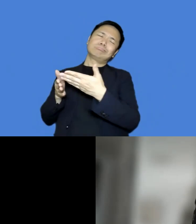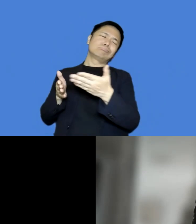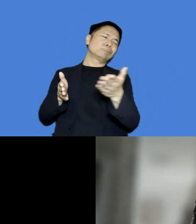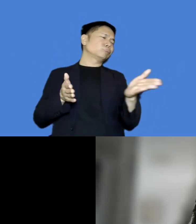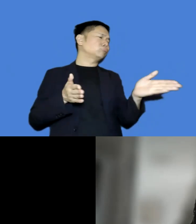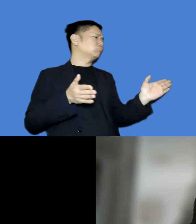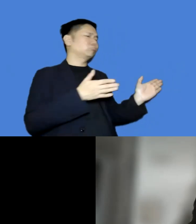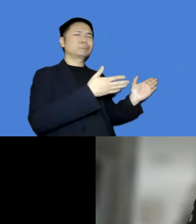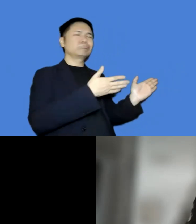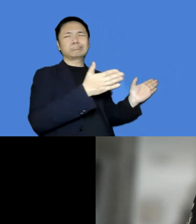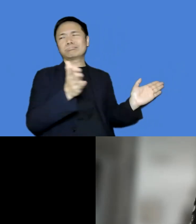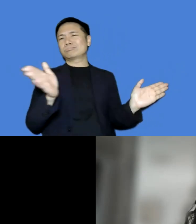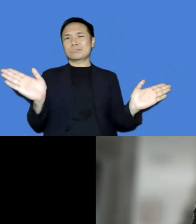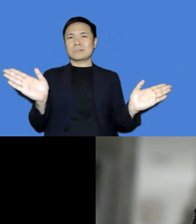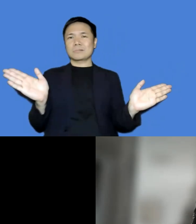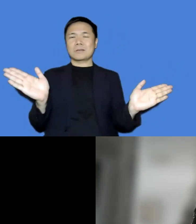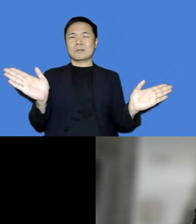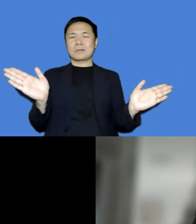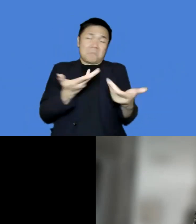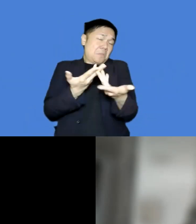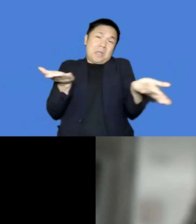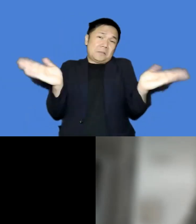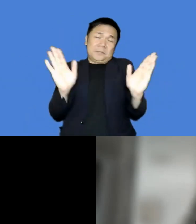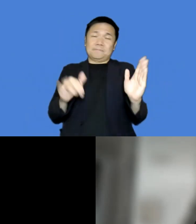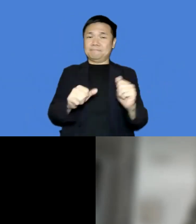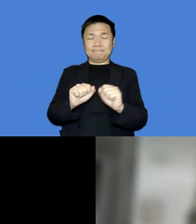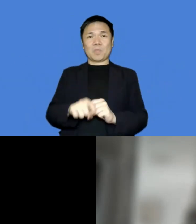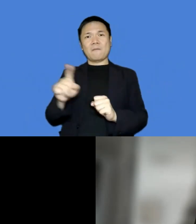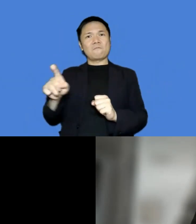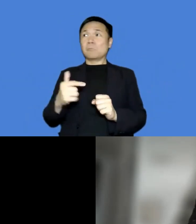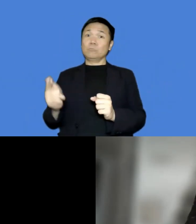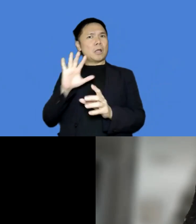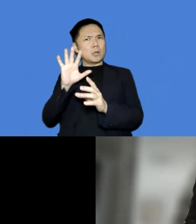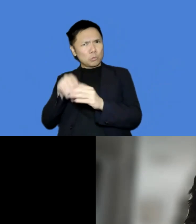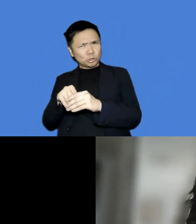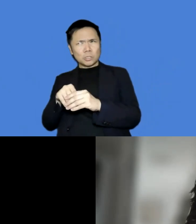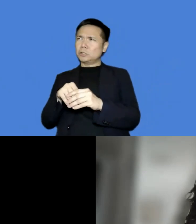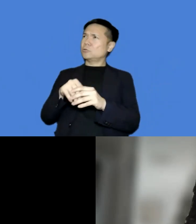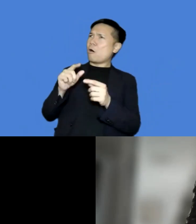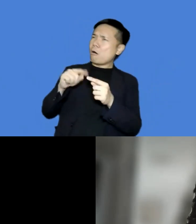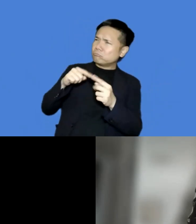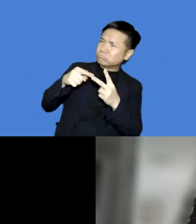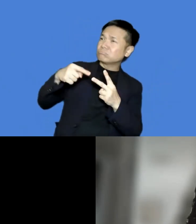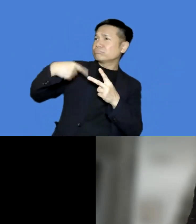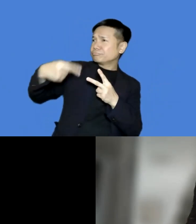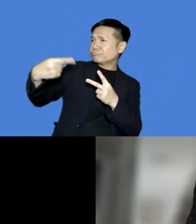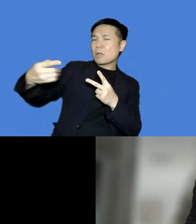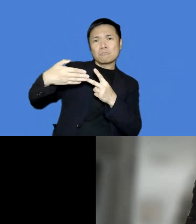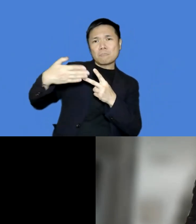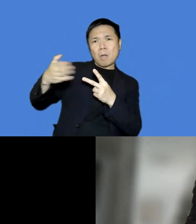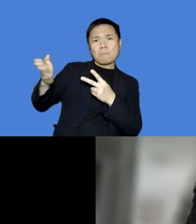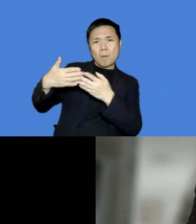which focuses may not be on inclusion of persons with disabilities